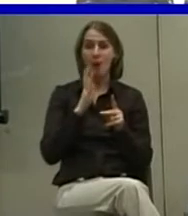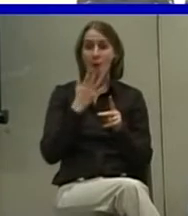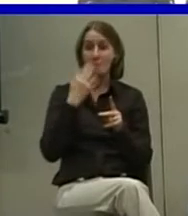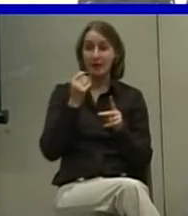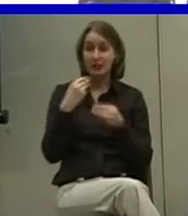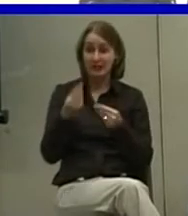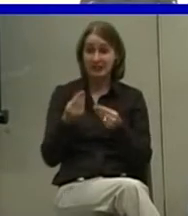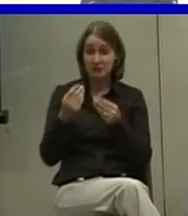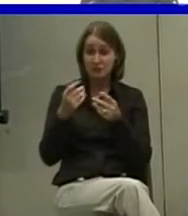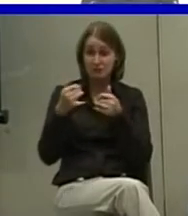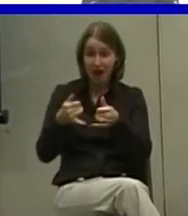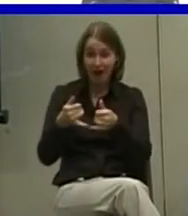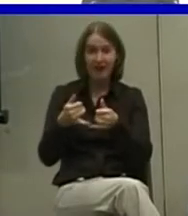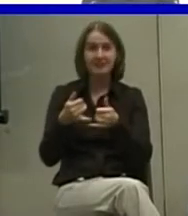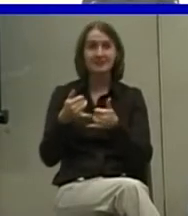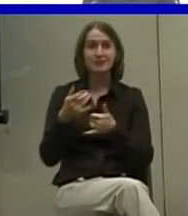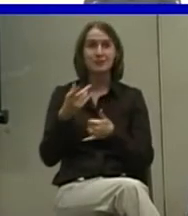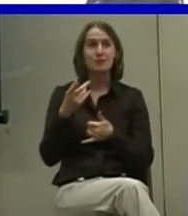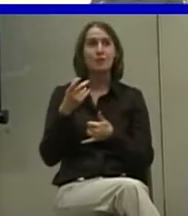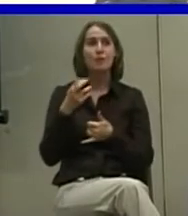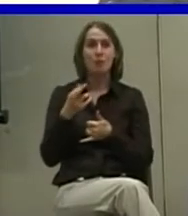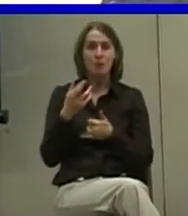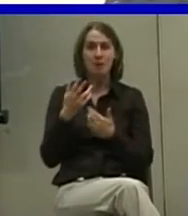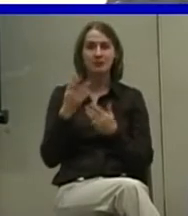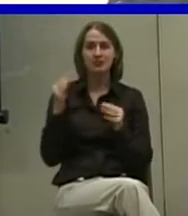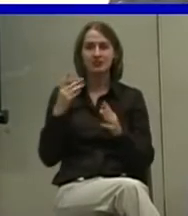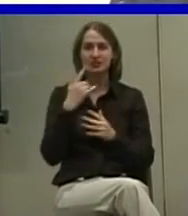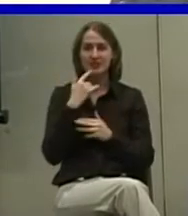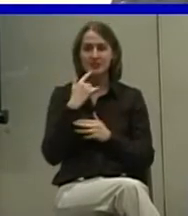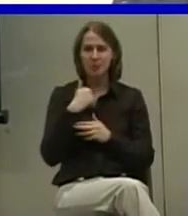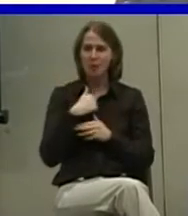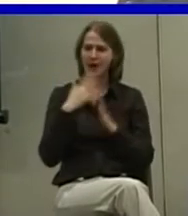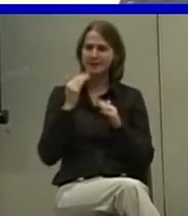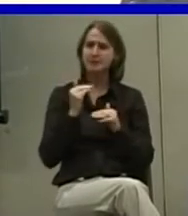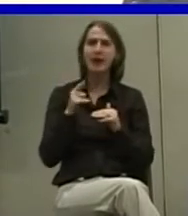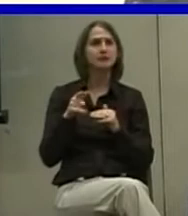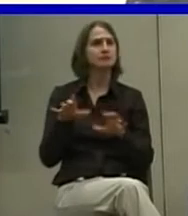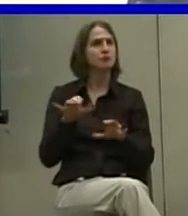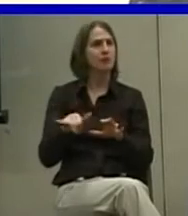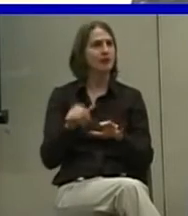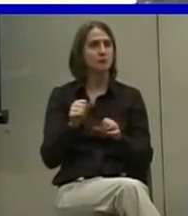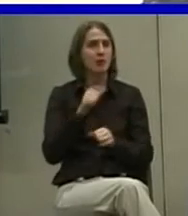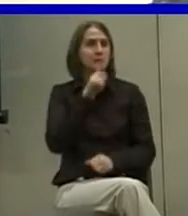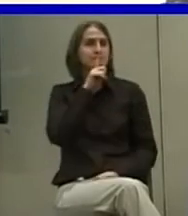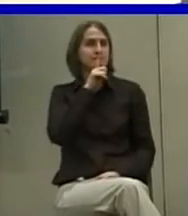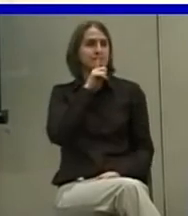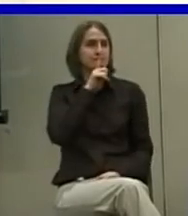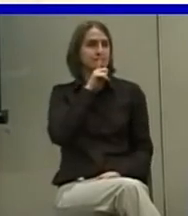them some prizes, or I expect them to do that, so I'm not going to say anything.